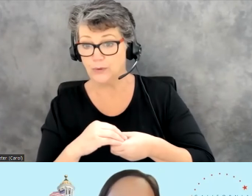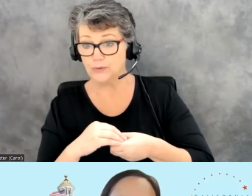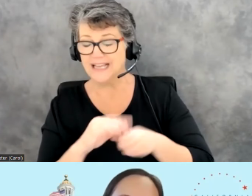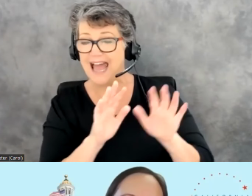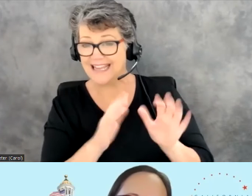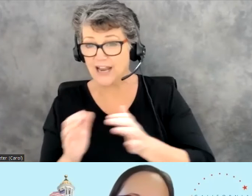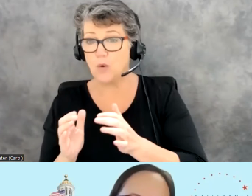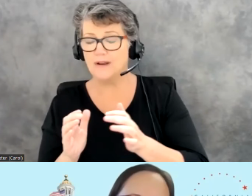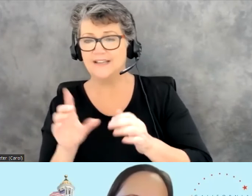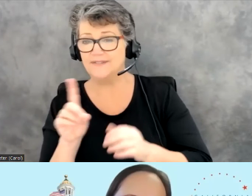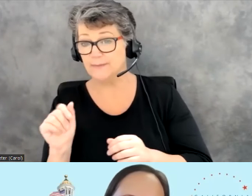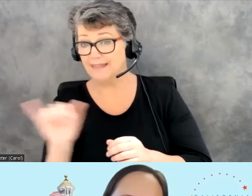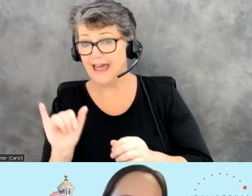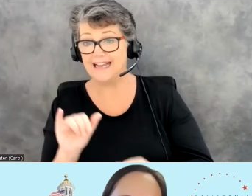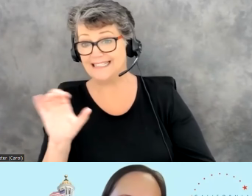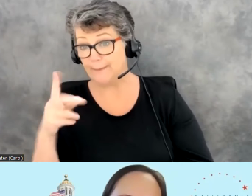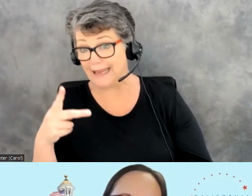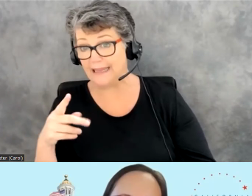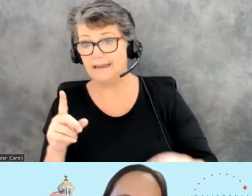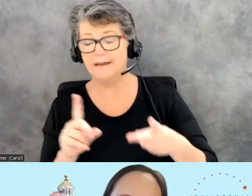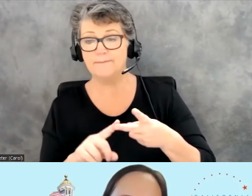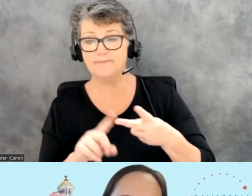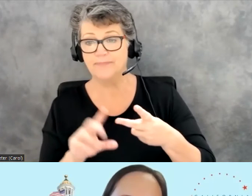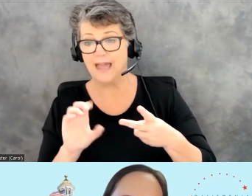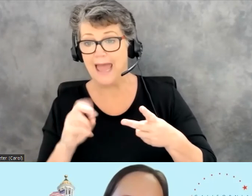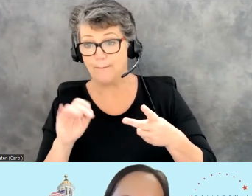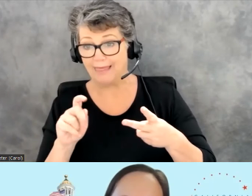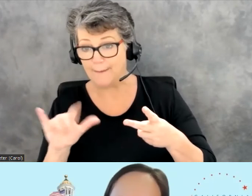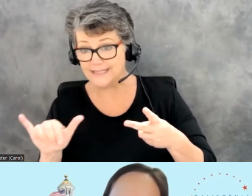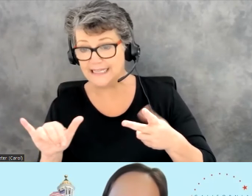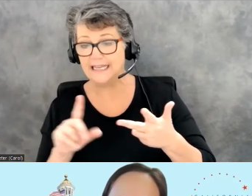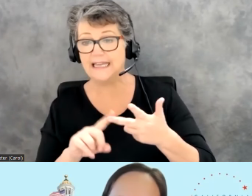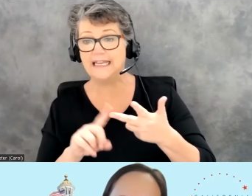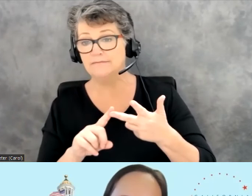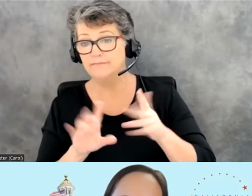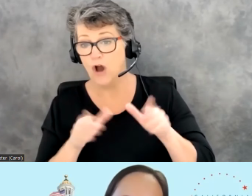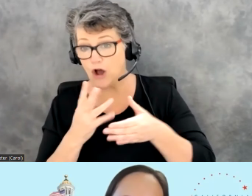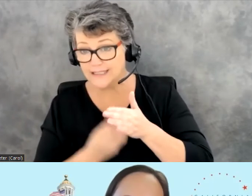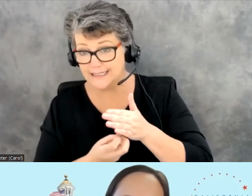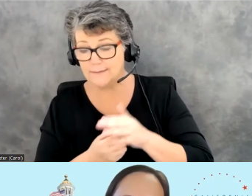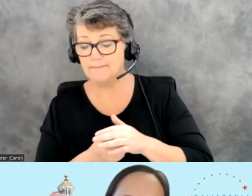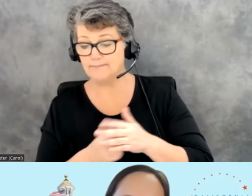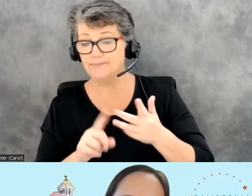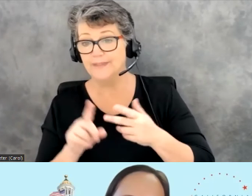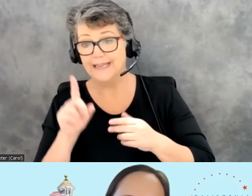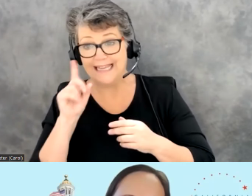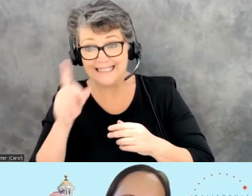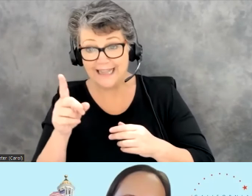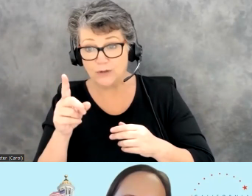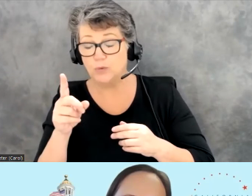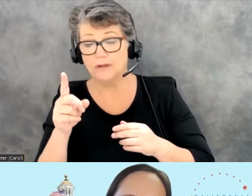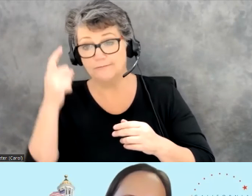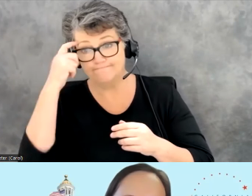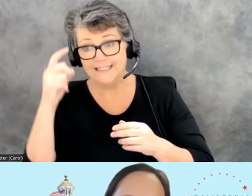categories of disabilities like cerebral palsy, epilepsy, autism, intellectual disabilities,